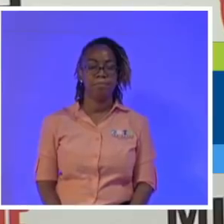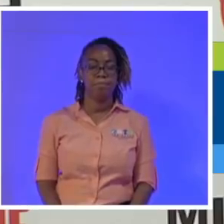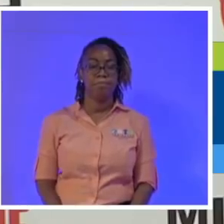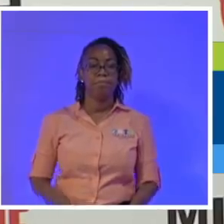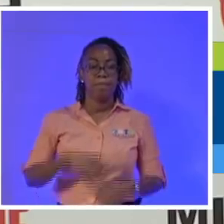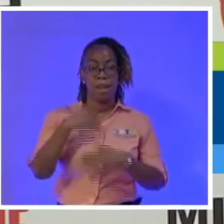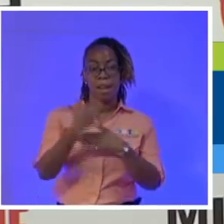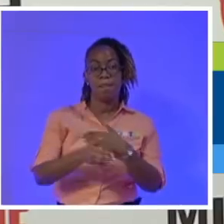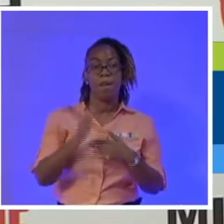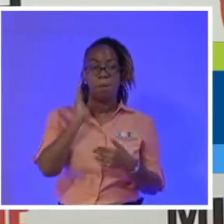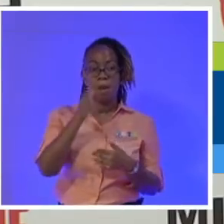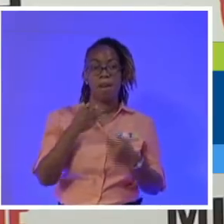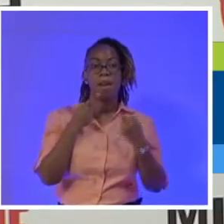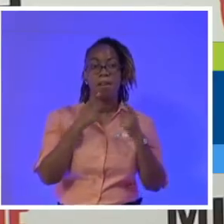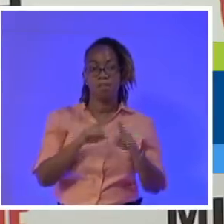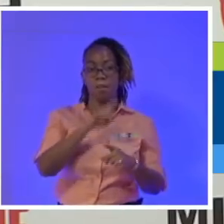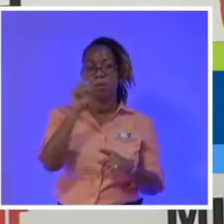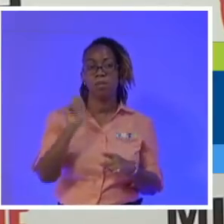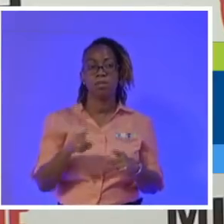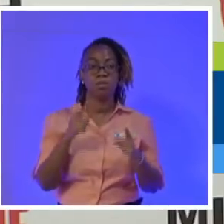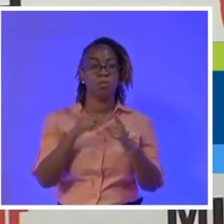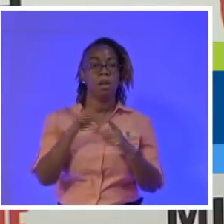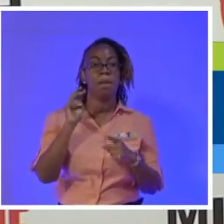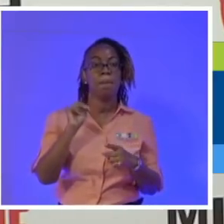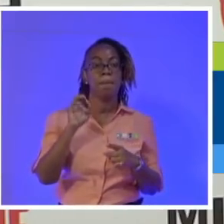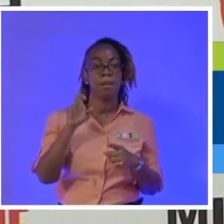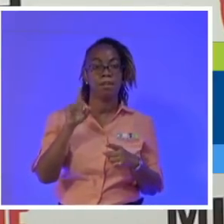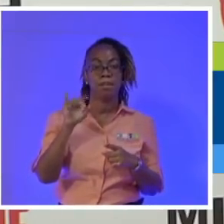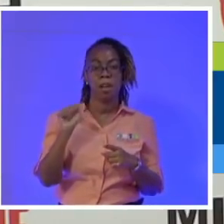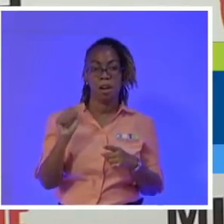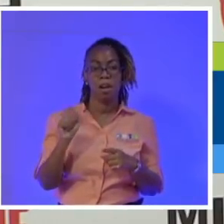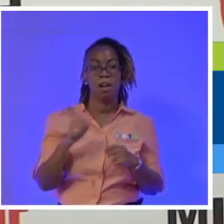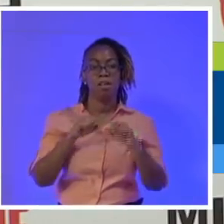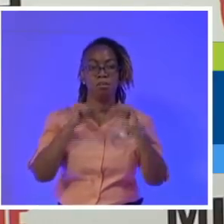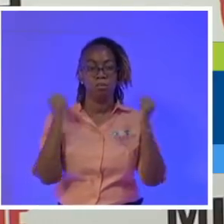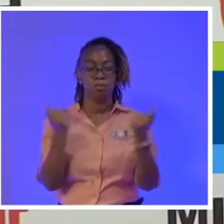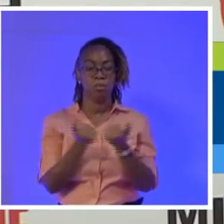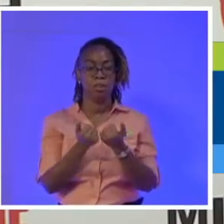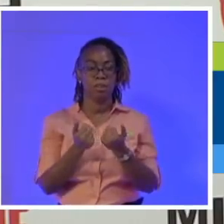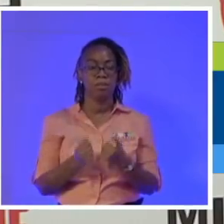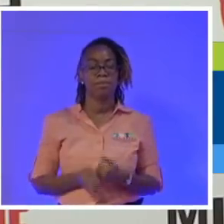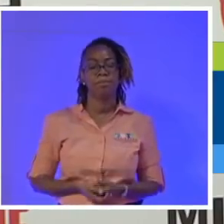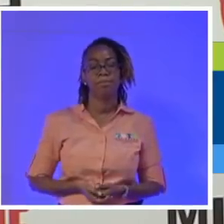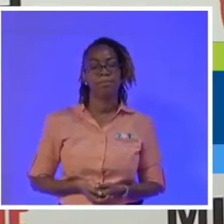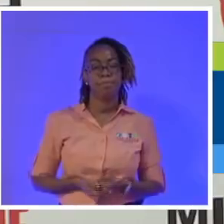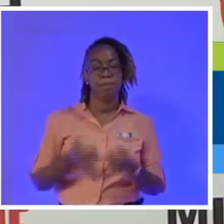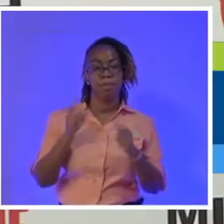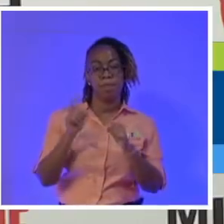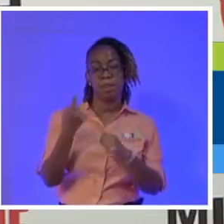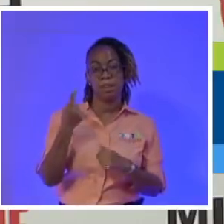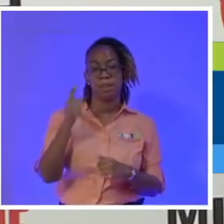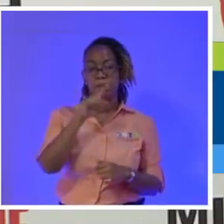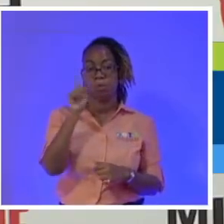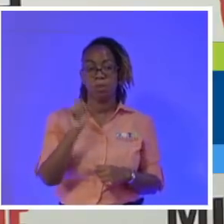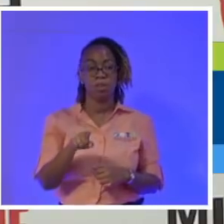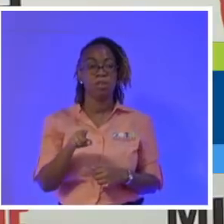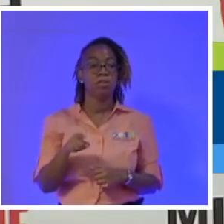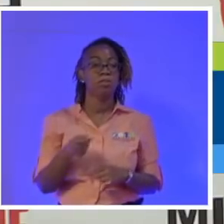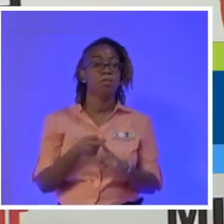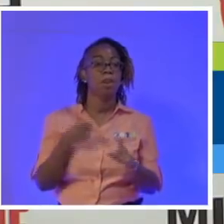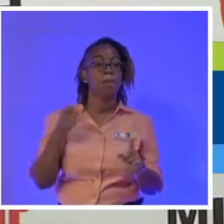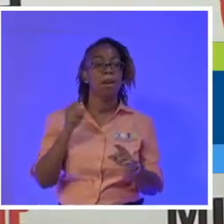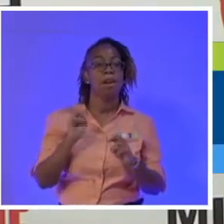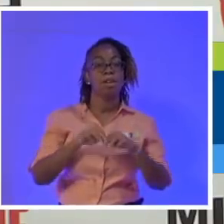Tobago relating to the national COVID-19 campaign. We will take our first question from the Newsday.